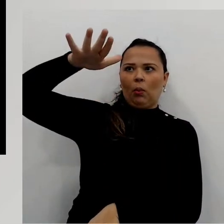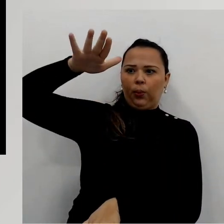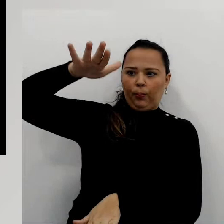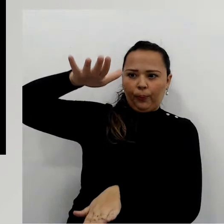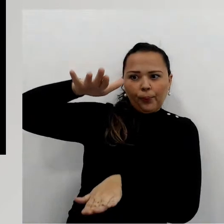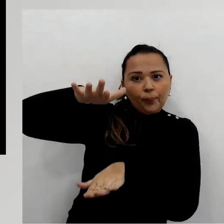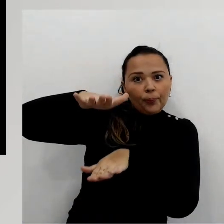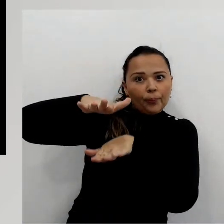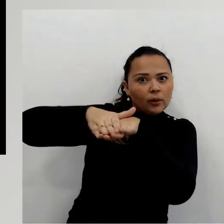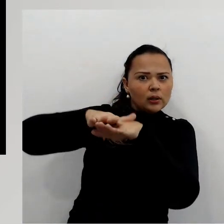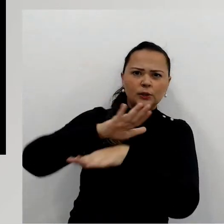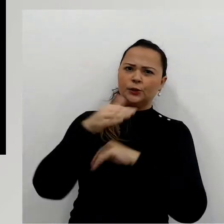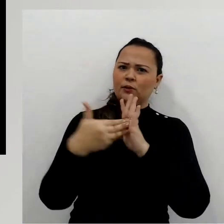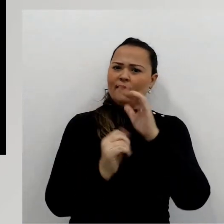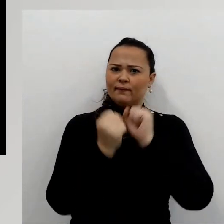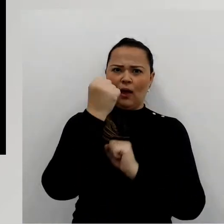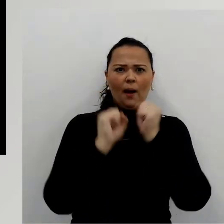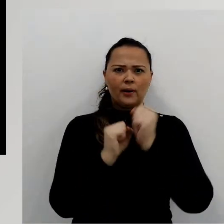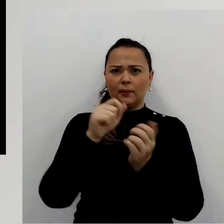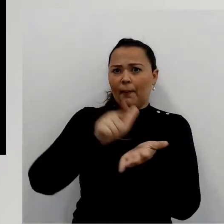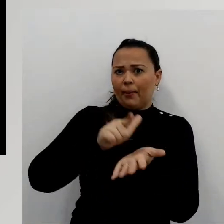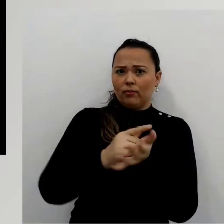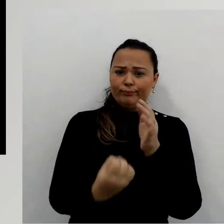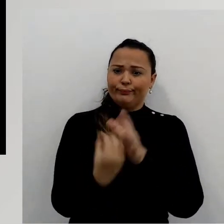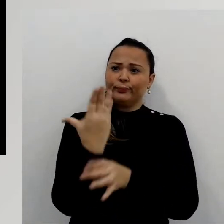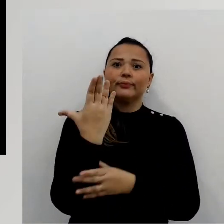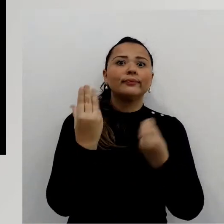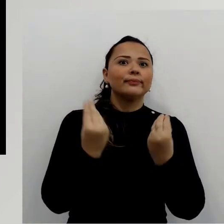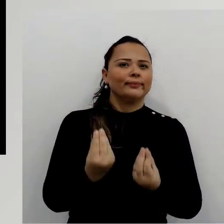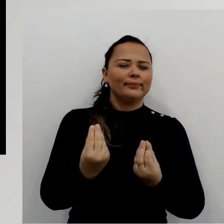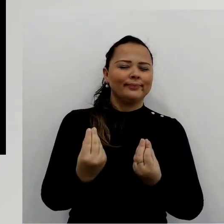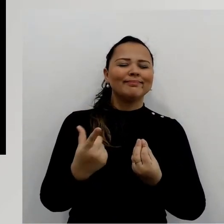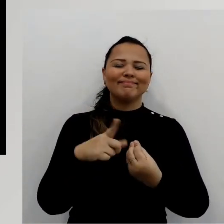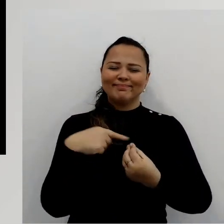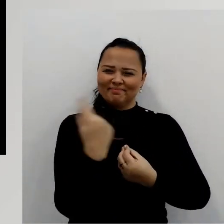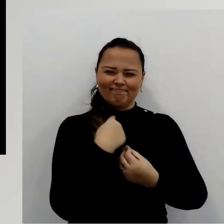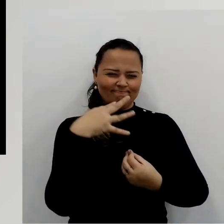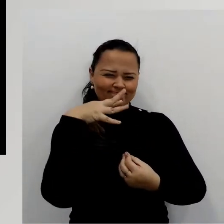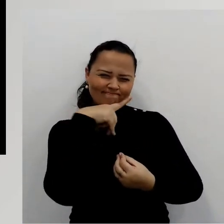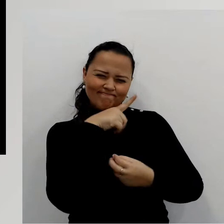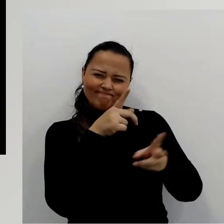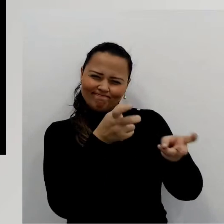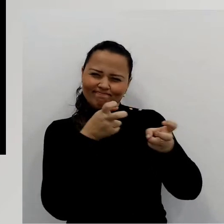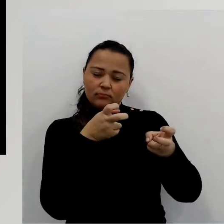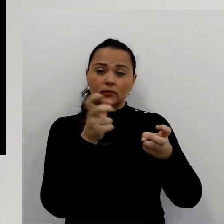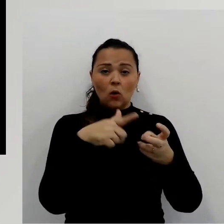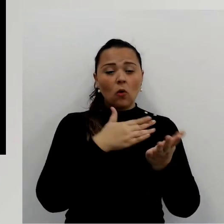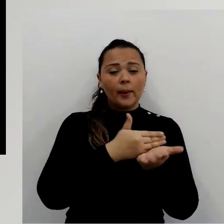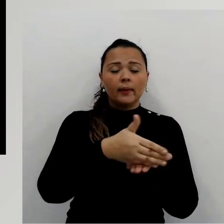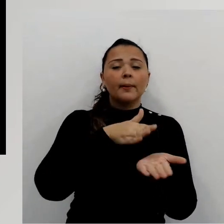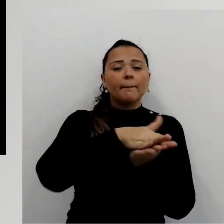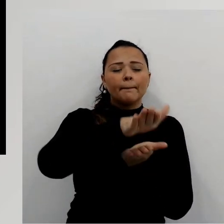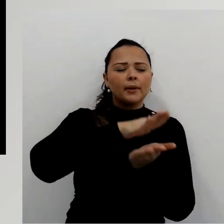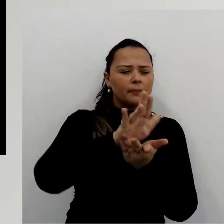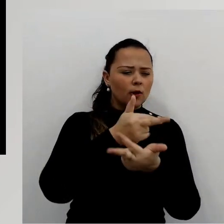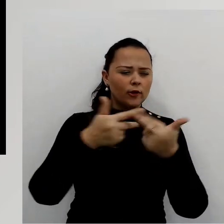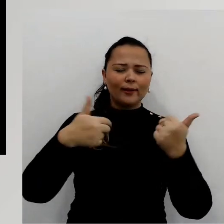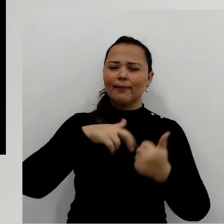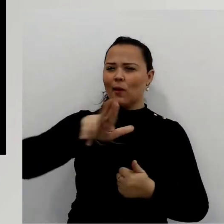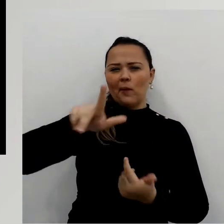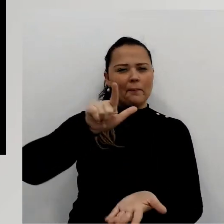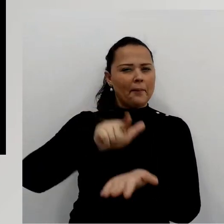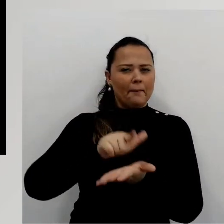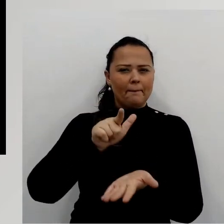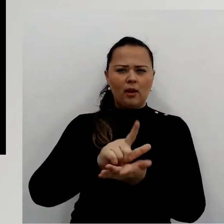their mills, we're seeing that we have to stop printing on something other than paper. We're already printing on plastics, textiles